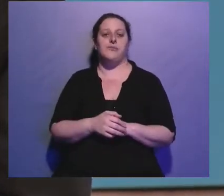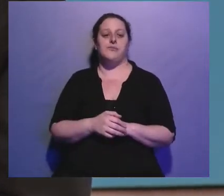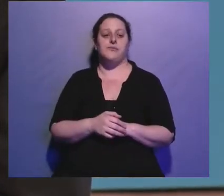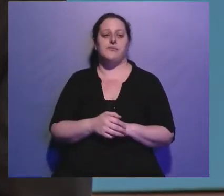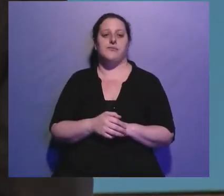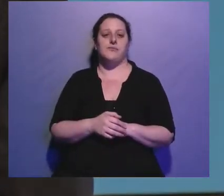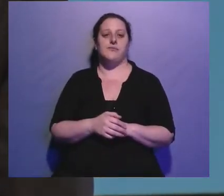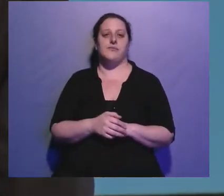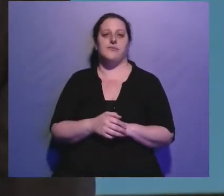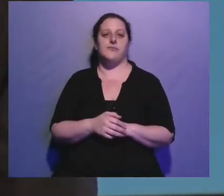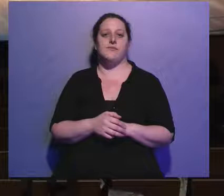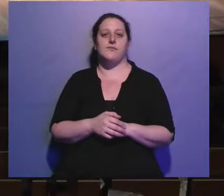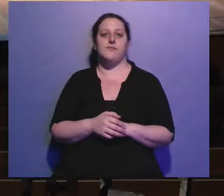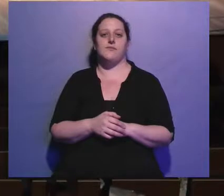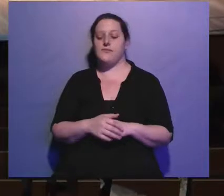to do with the political will.